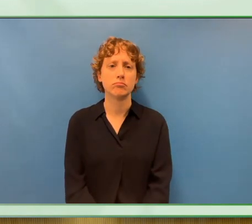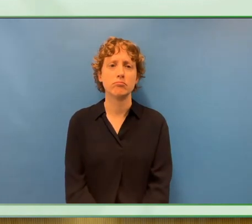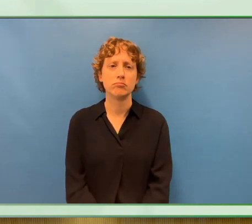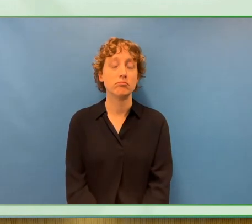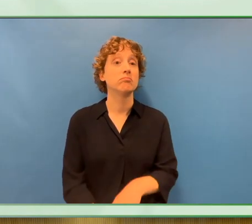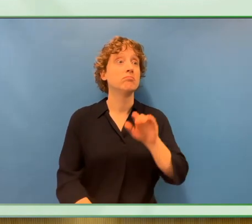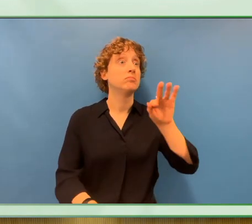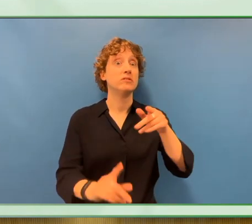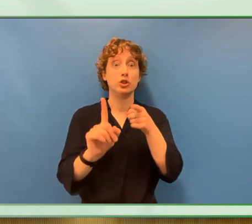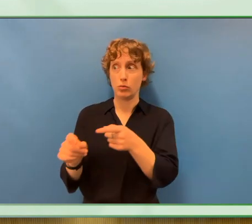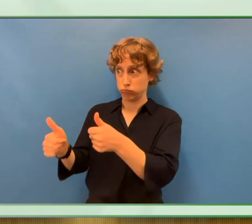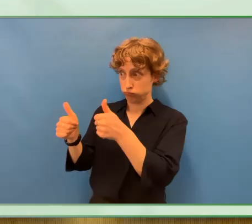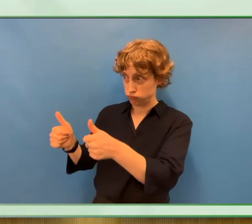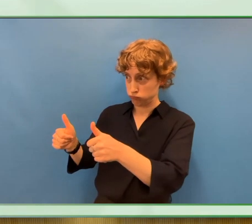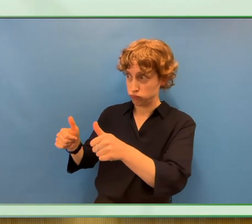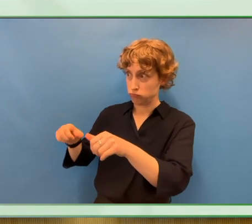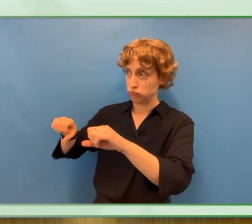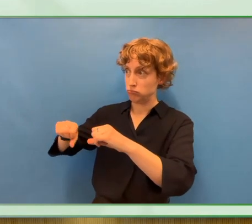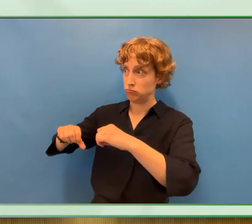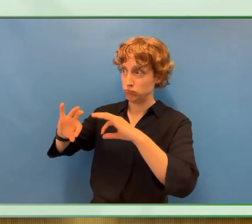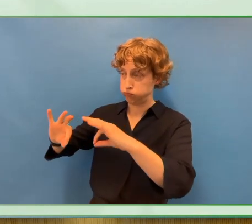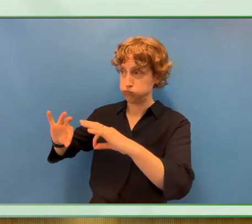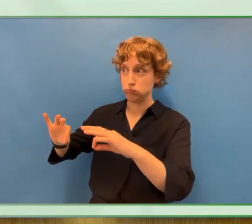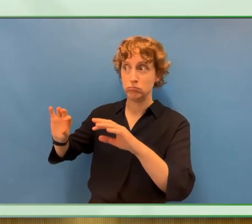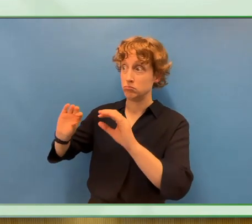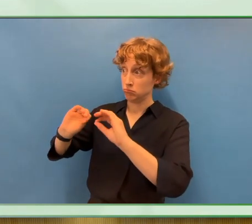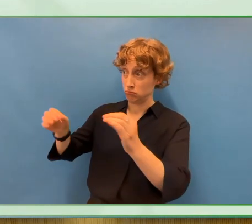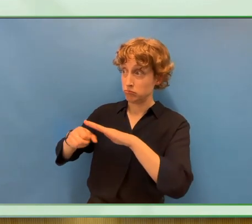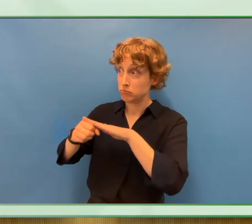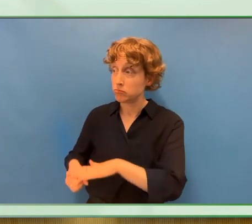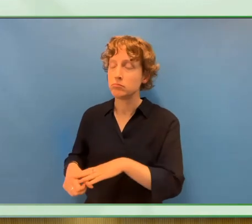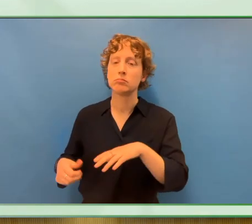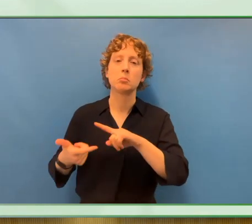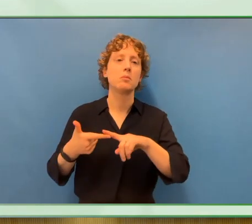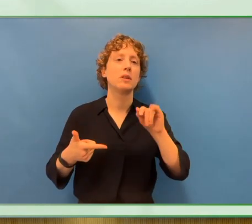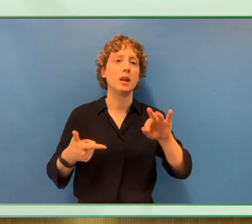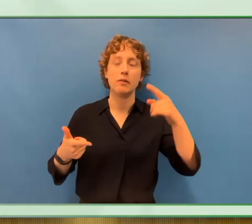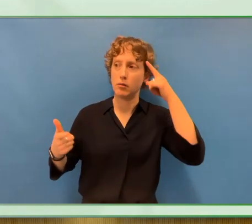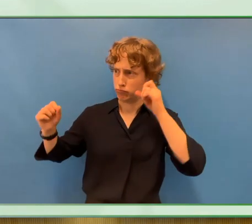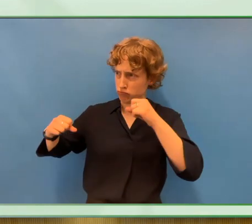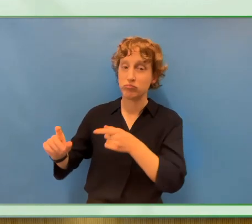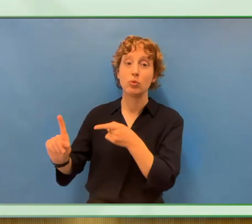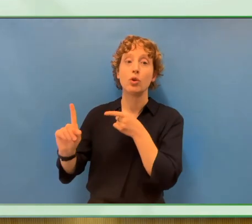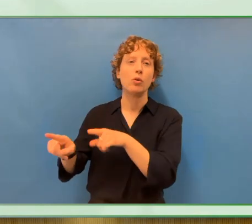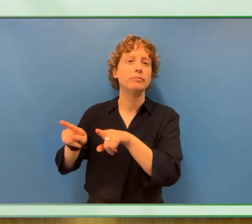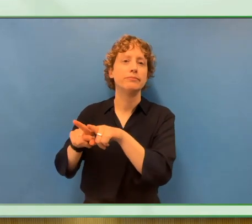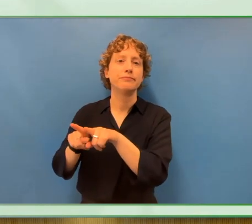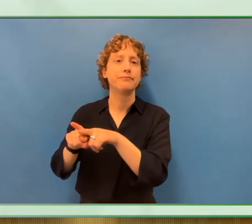from discrimination, if it was about, making sure that hours were